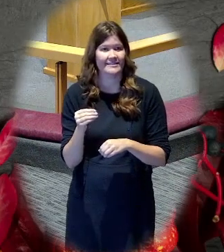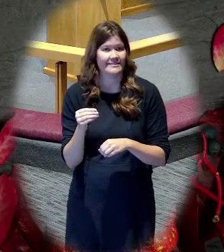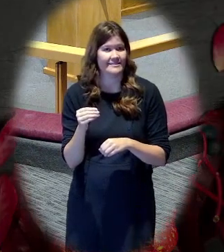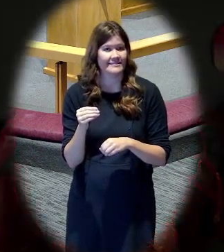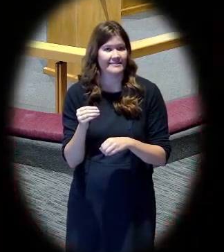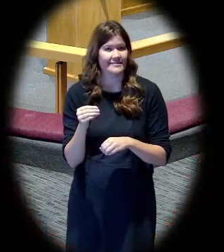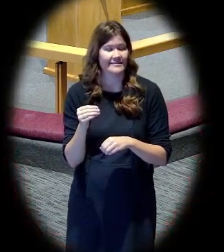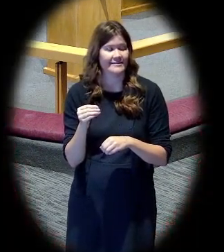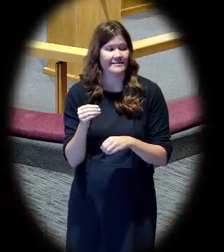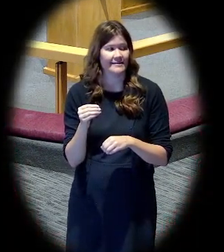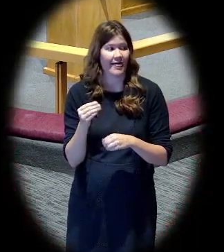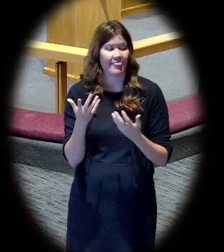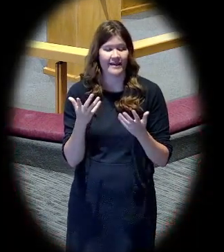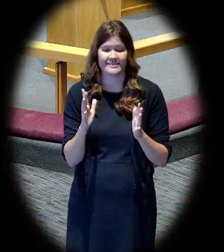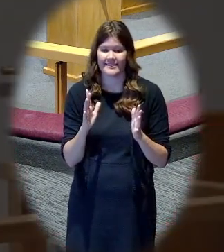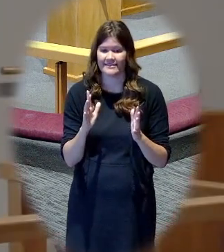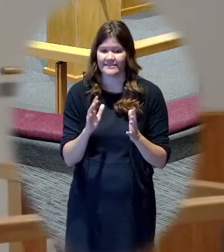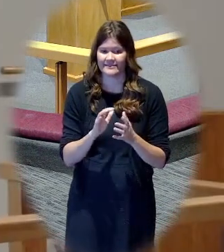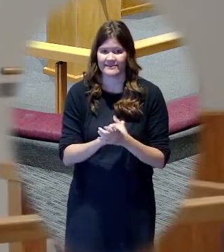that's it.